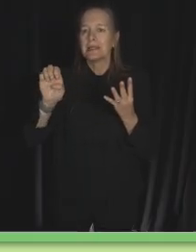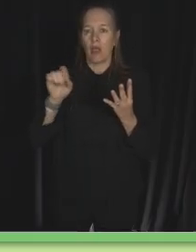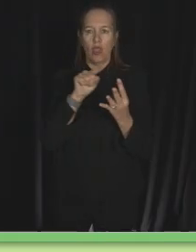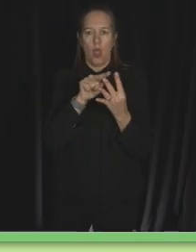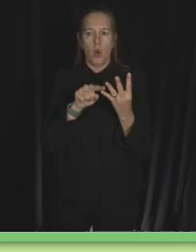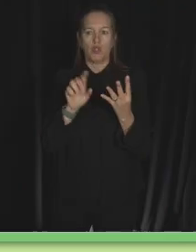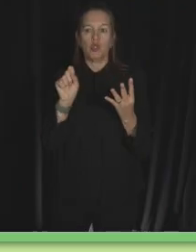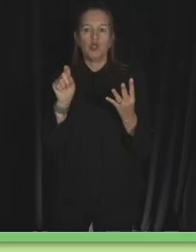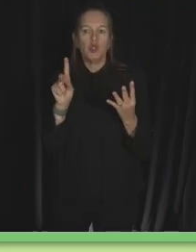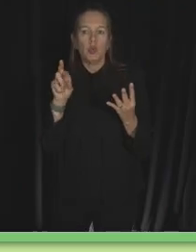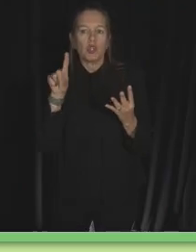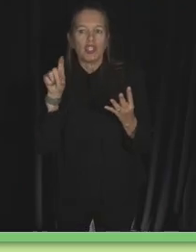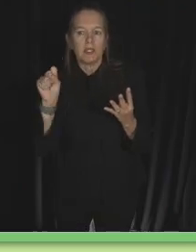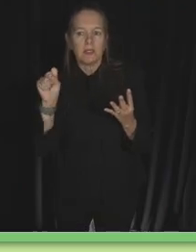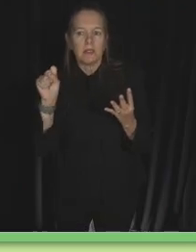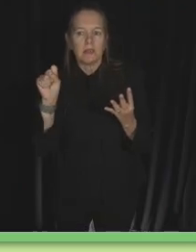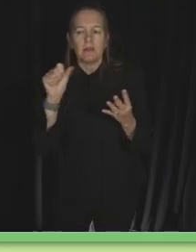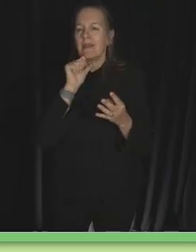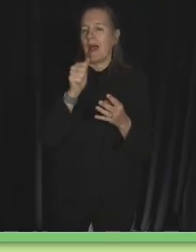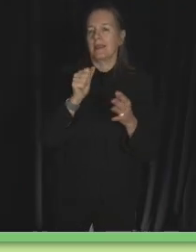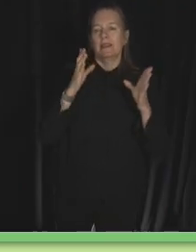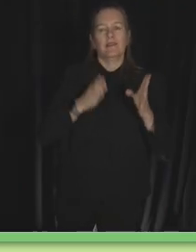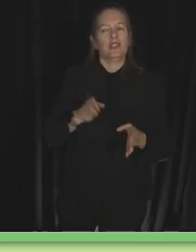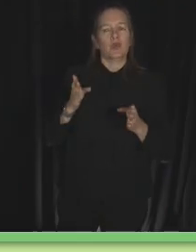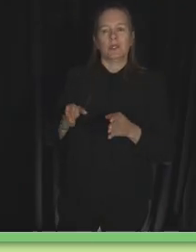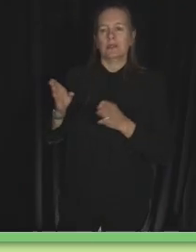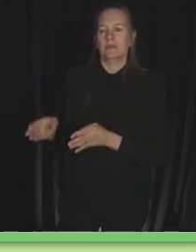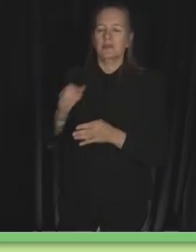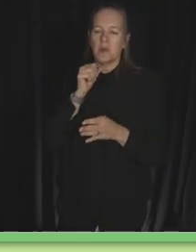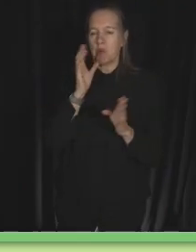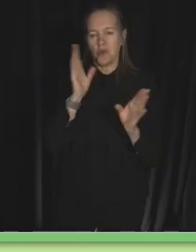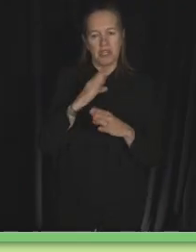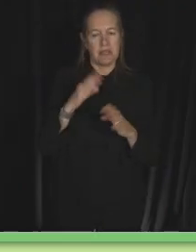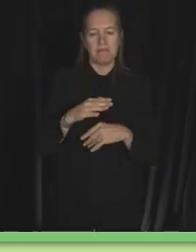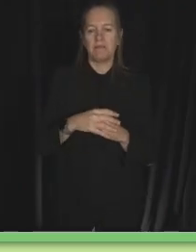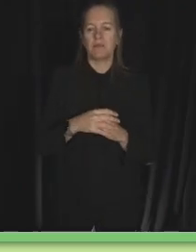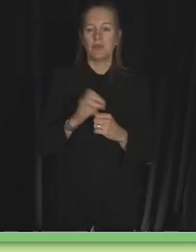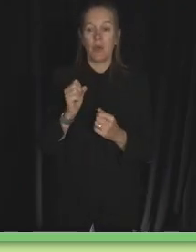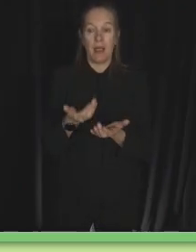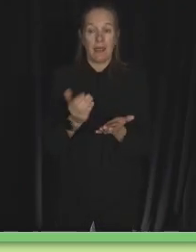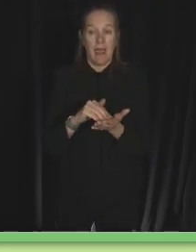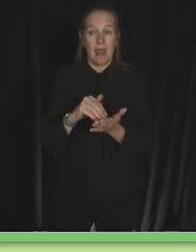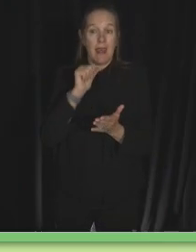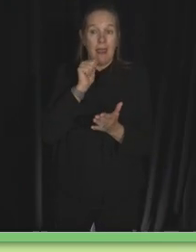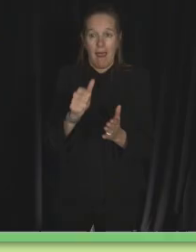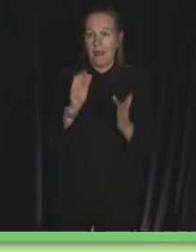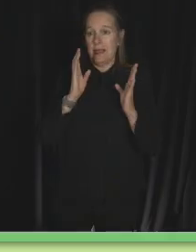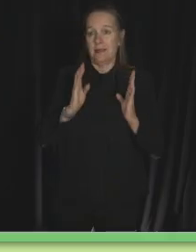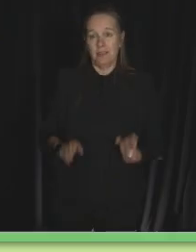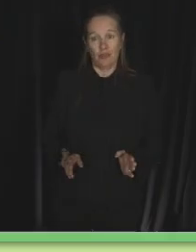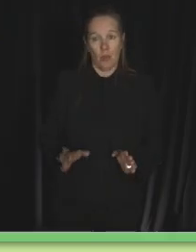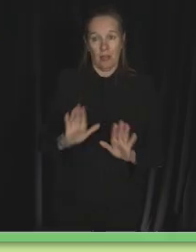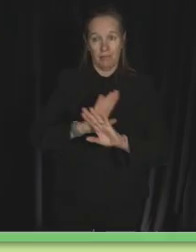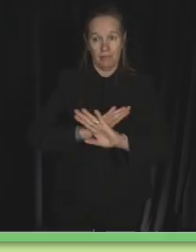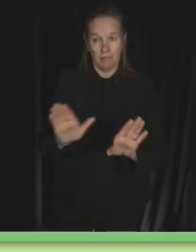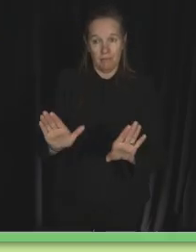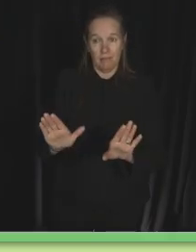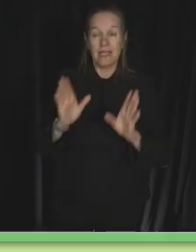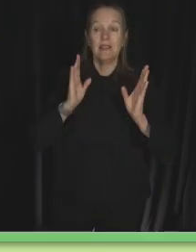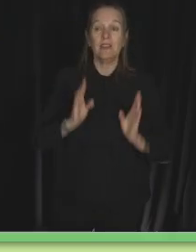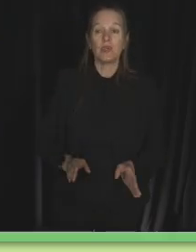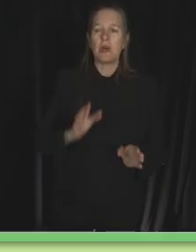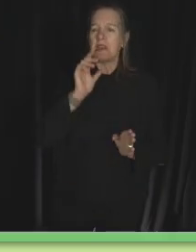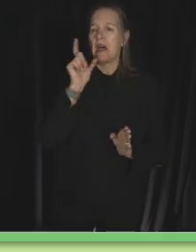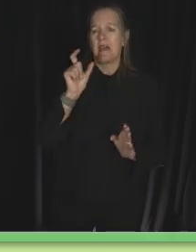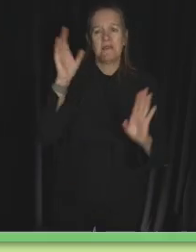not individuals. So don't have to worry about that stuff. So again, not an individual. So individuals don't have